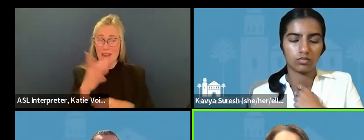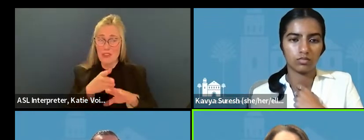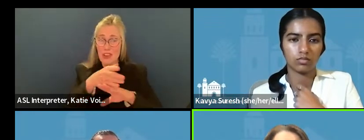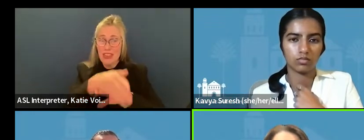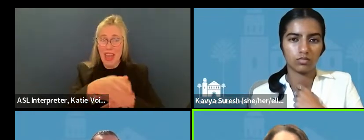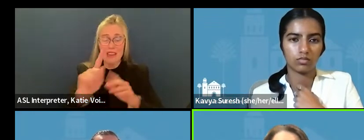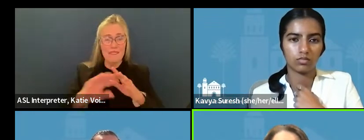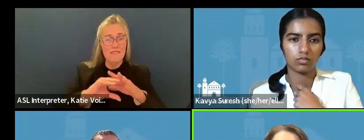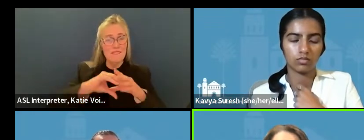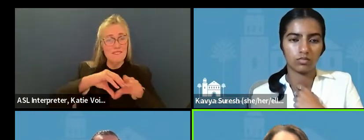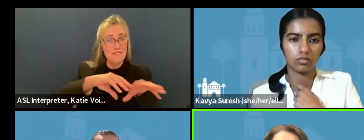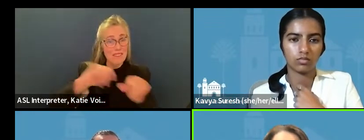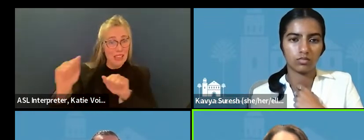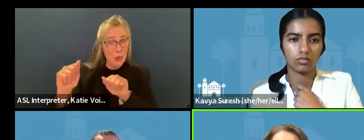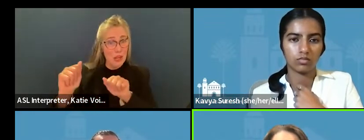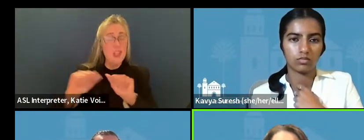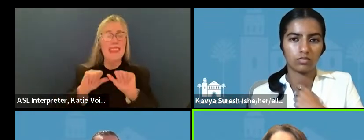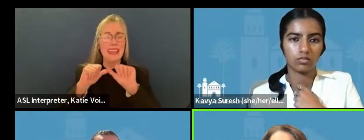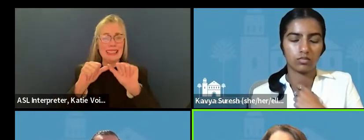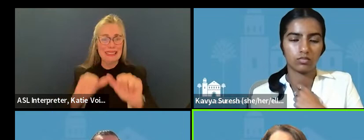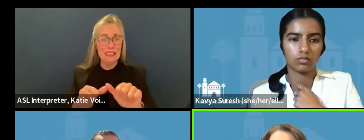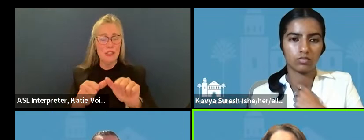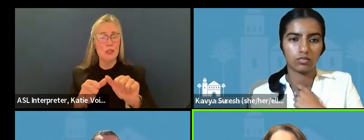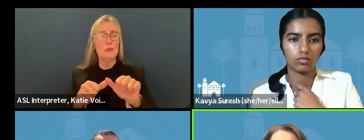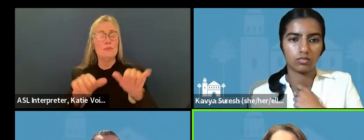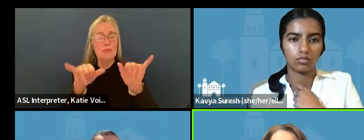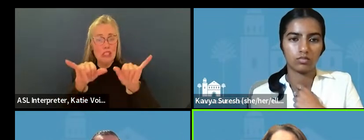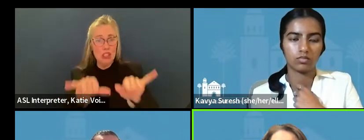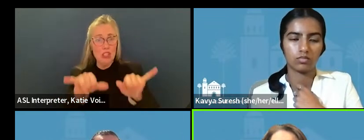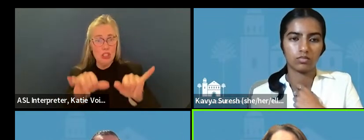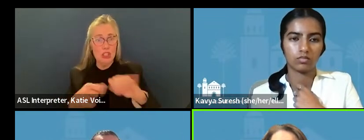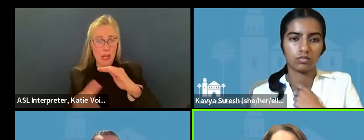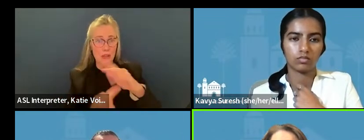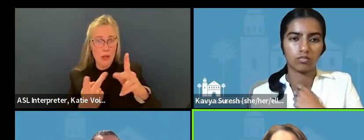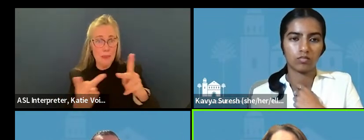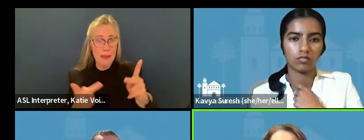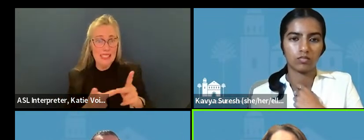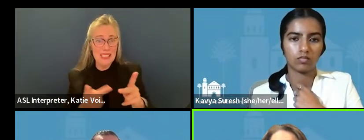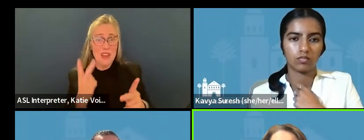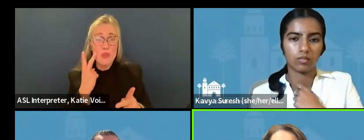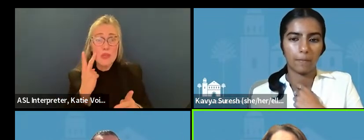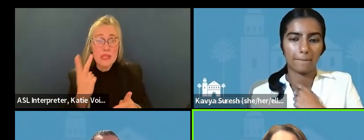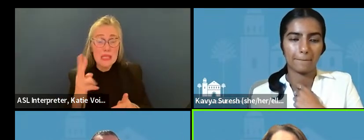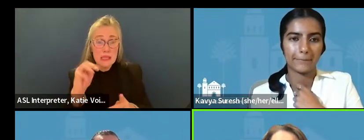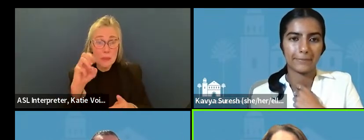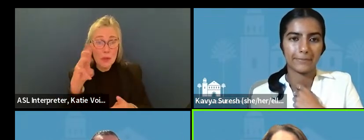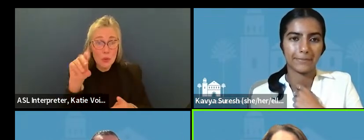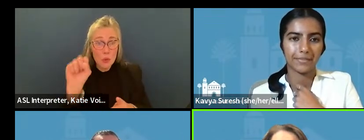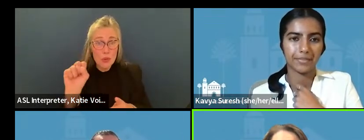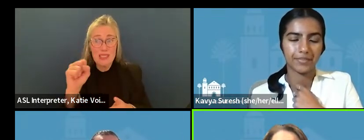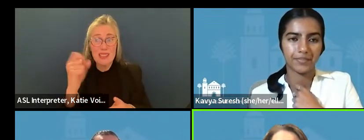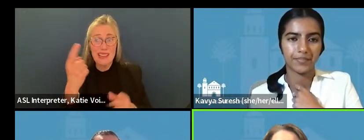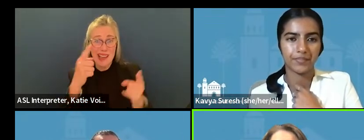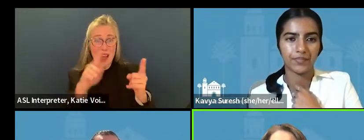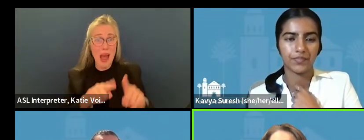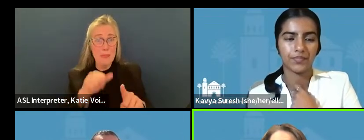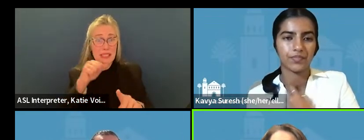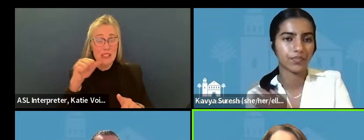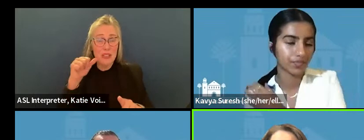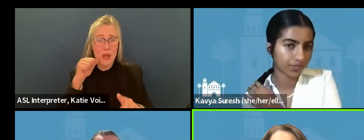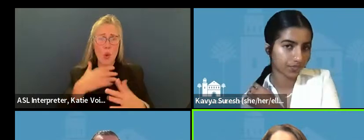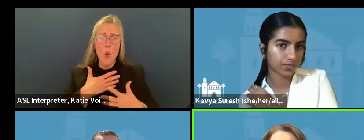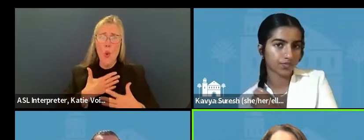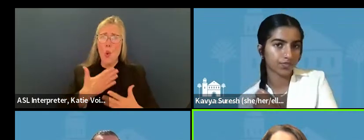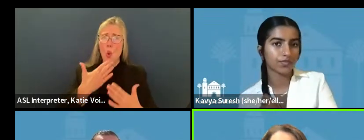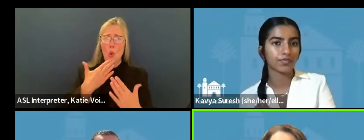continued shelter in place. And if you've seen some of the news items and some of the things that did happen, we're grateful